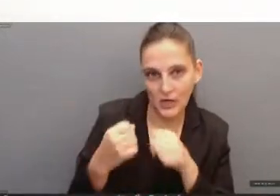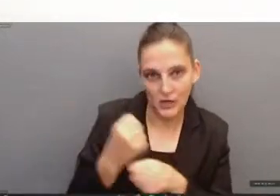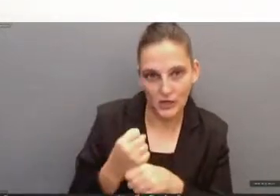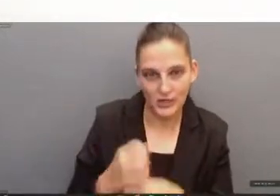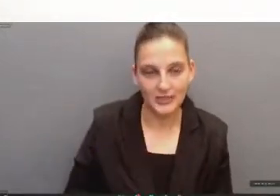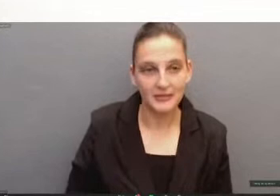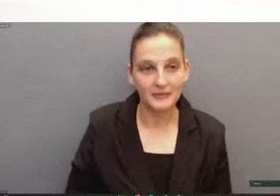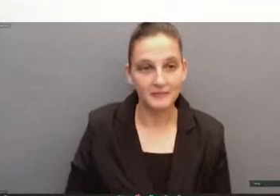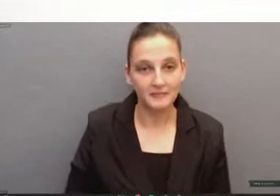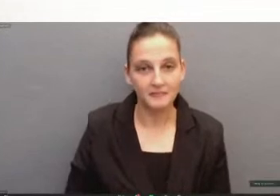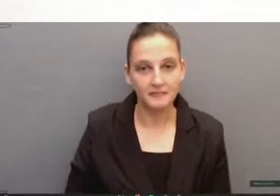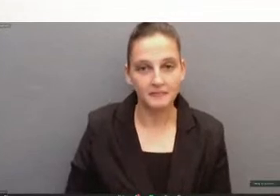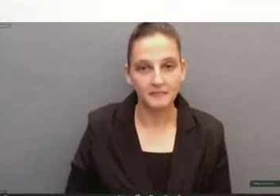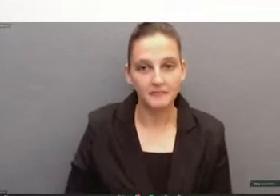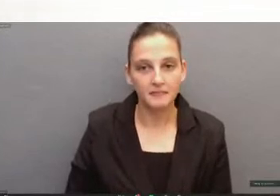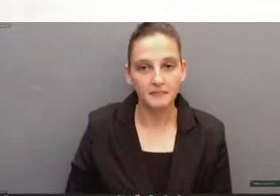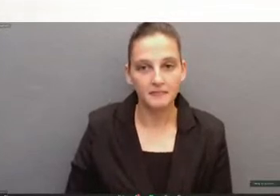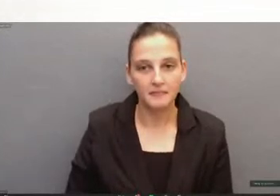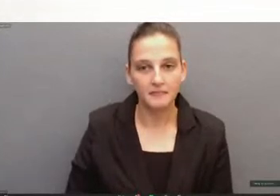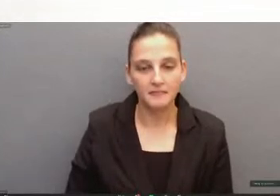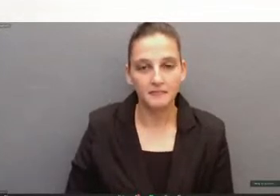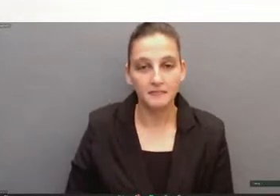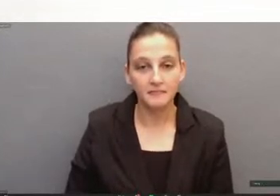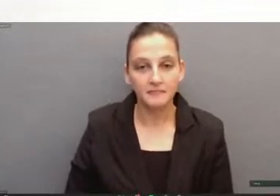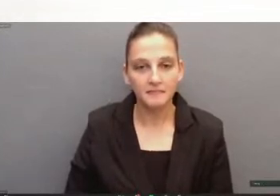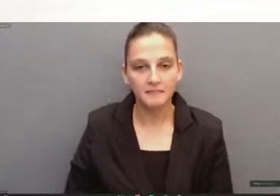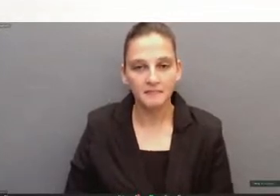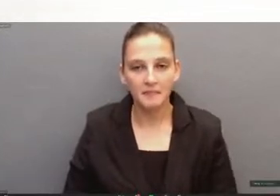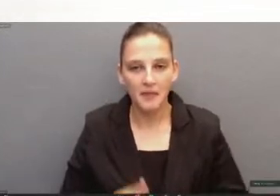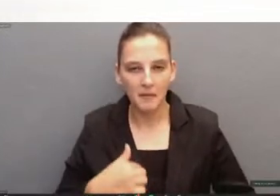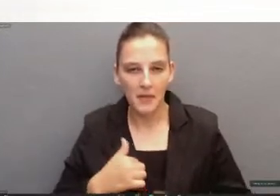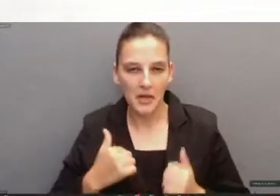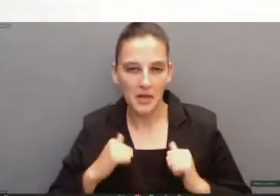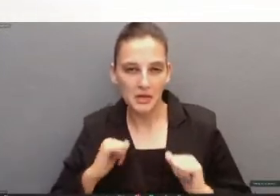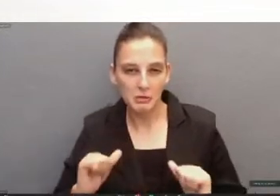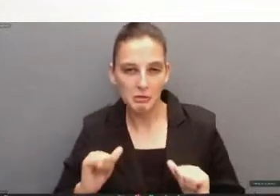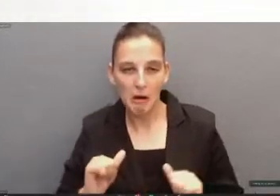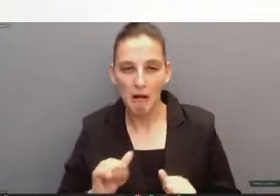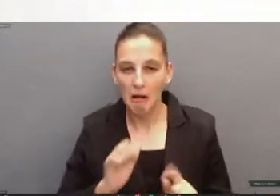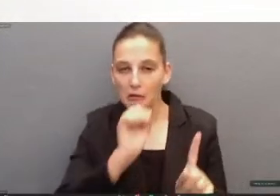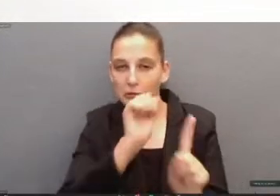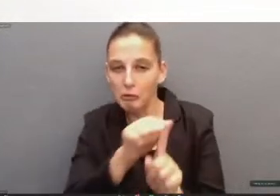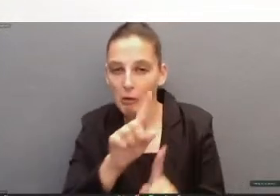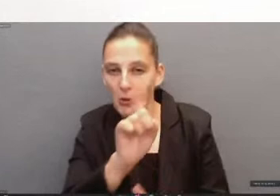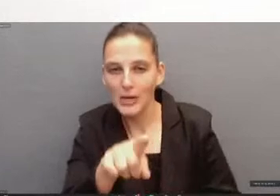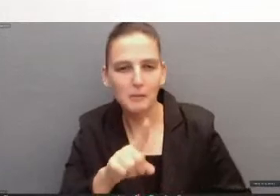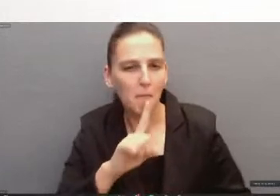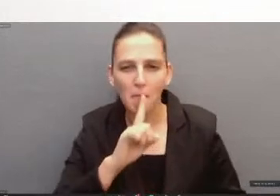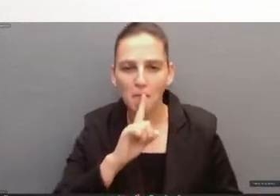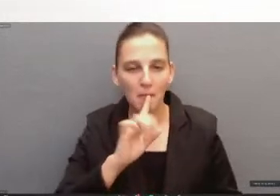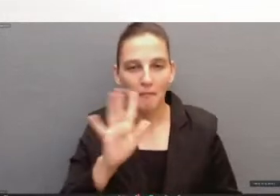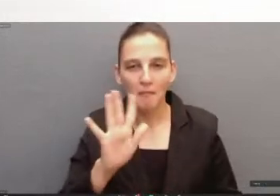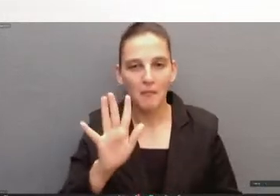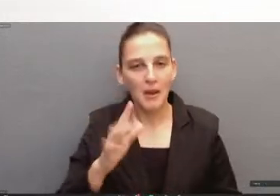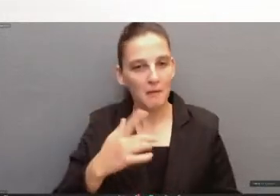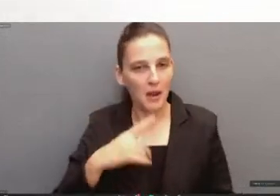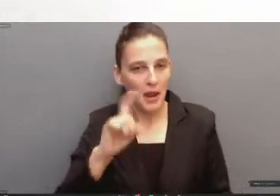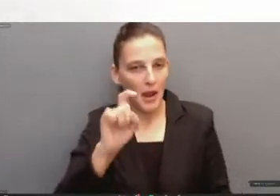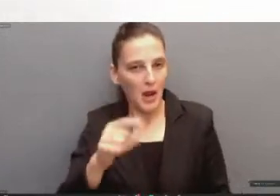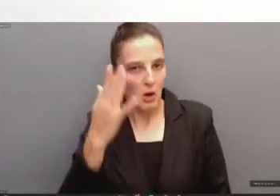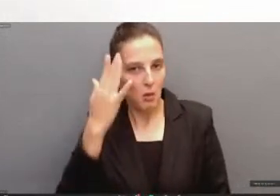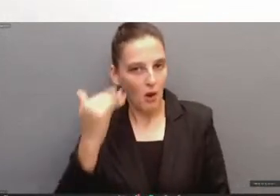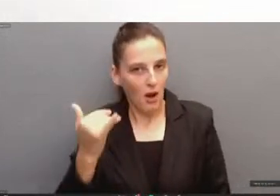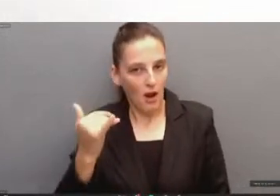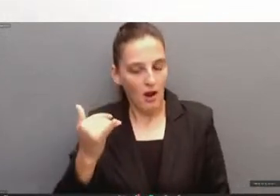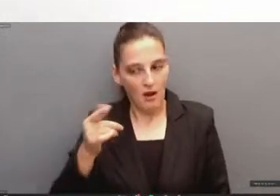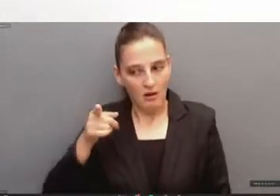that not just in terms of trying to, pose a Jeopardy-like question, but really in terms of what this suggests